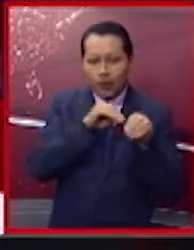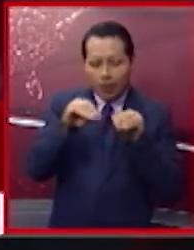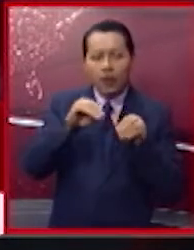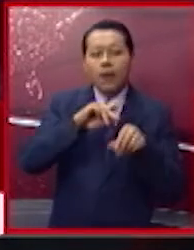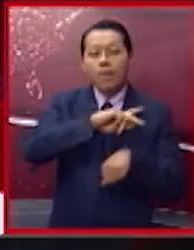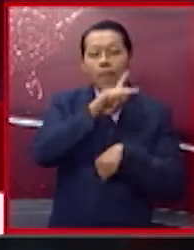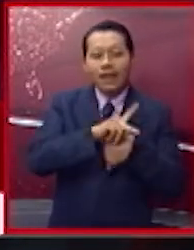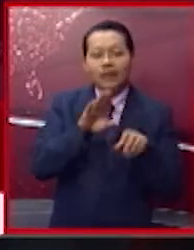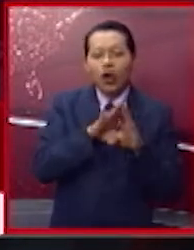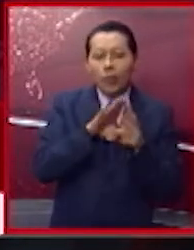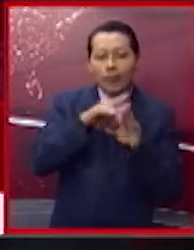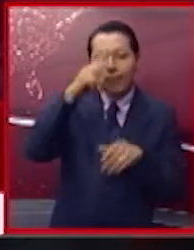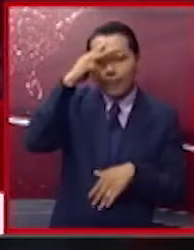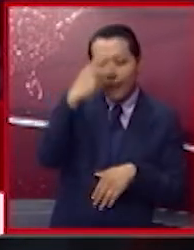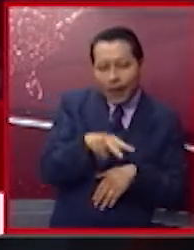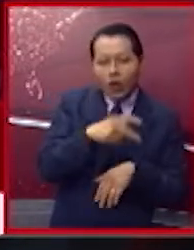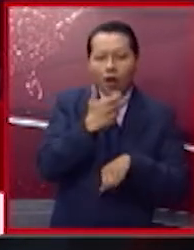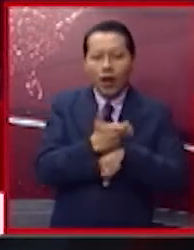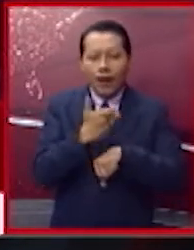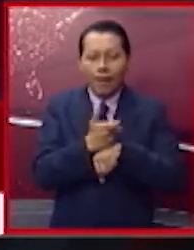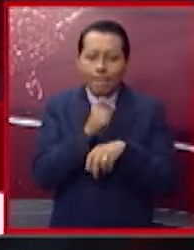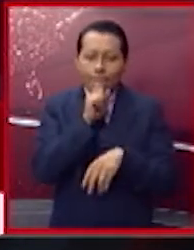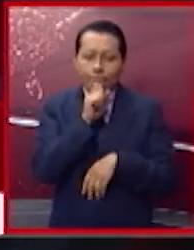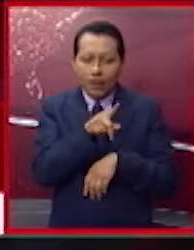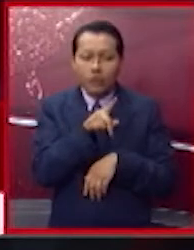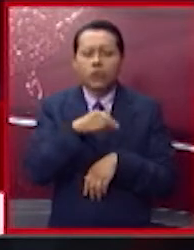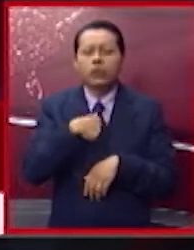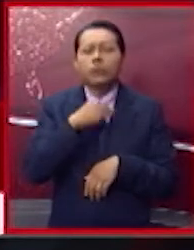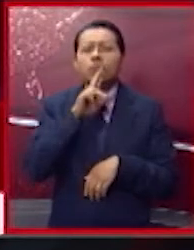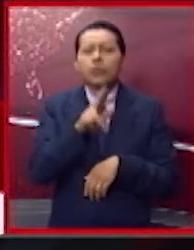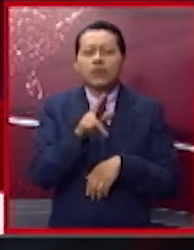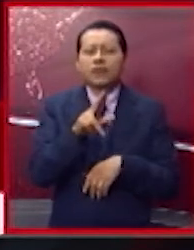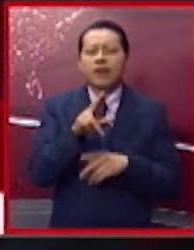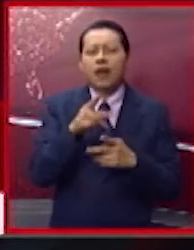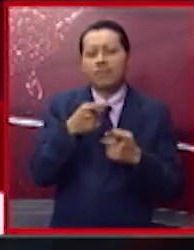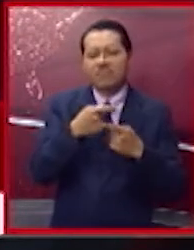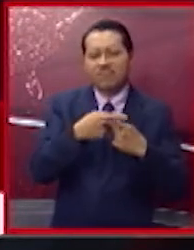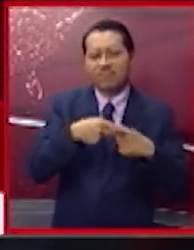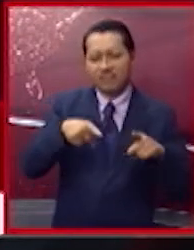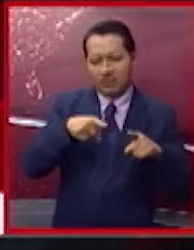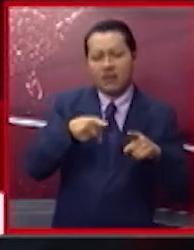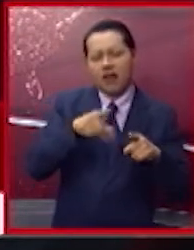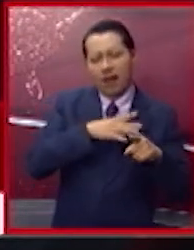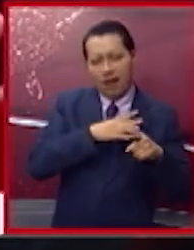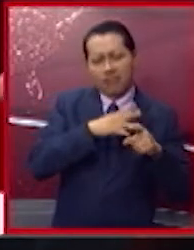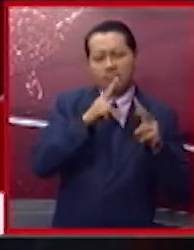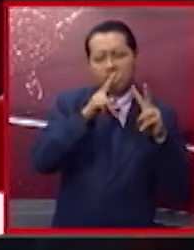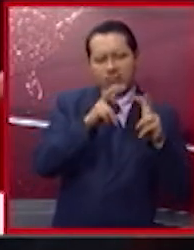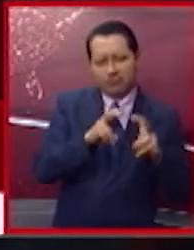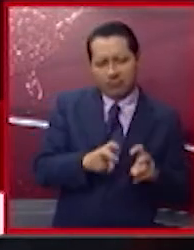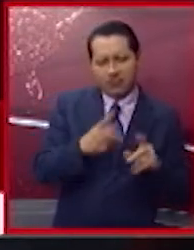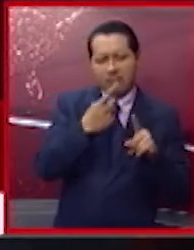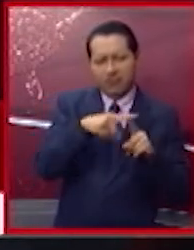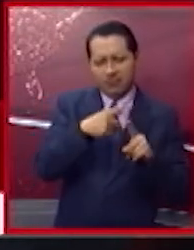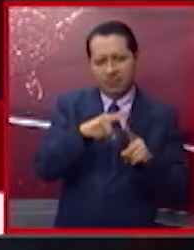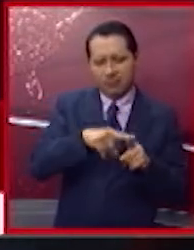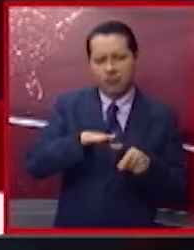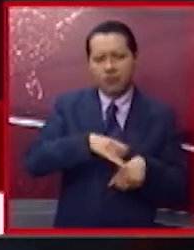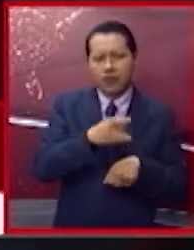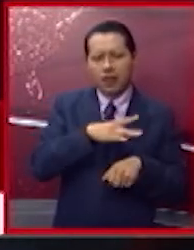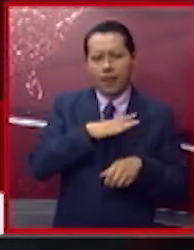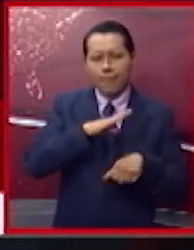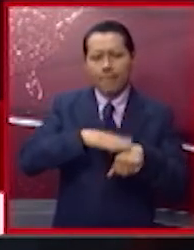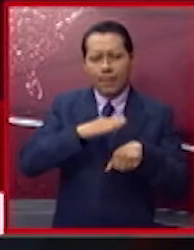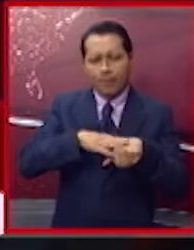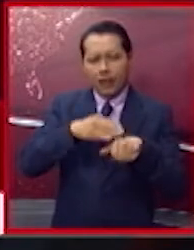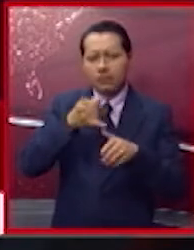like Mexico to the United States. So my answer is a differentiated one. In some respects, I think we've gone too